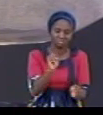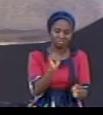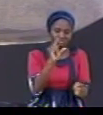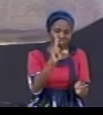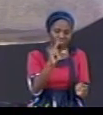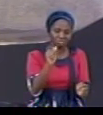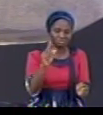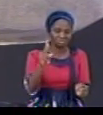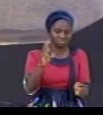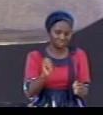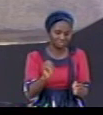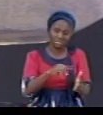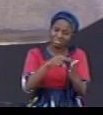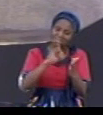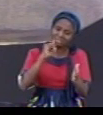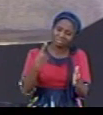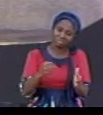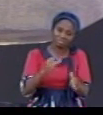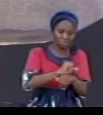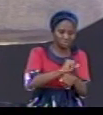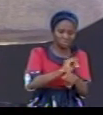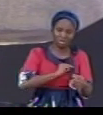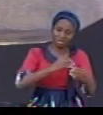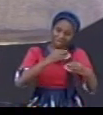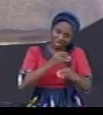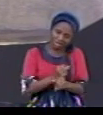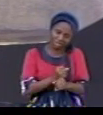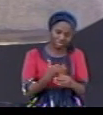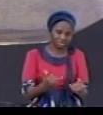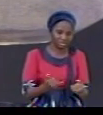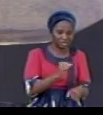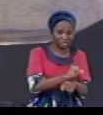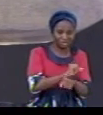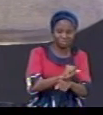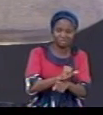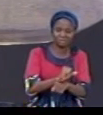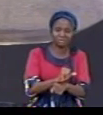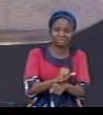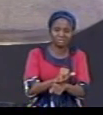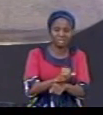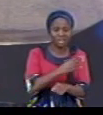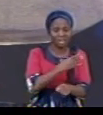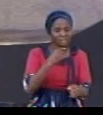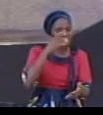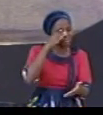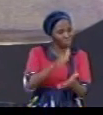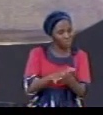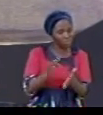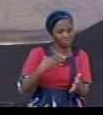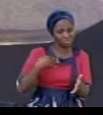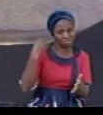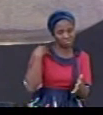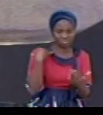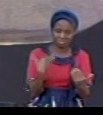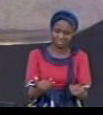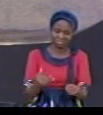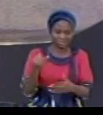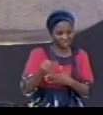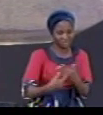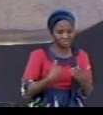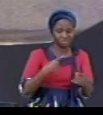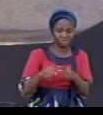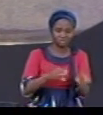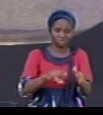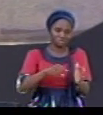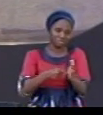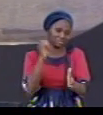Potiphar. And the wife of Potiphar is saying, let's do this. I'm the one asking you. And